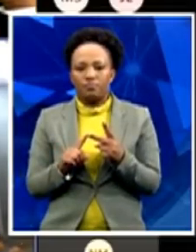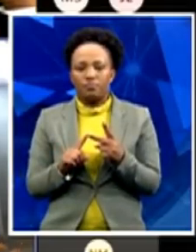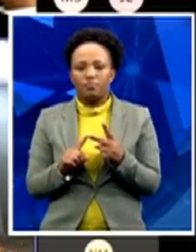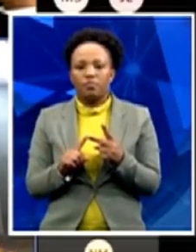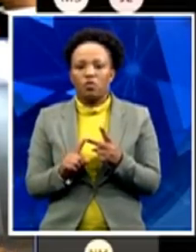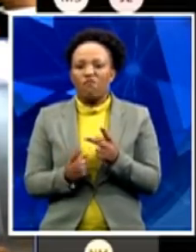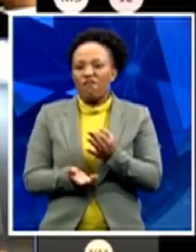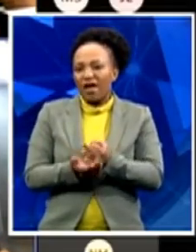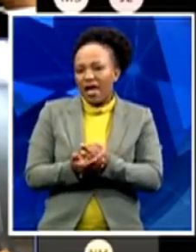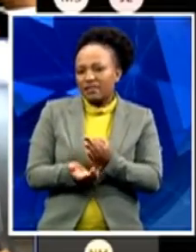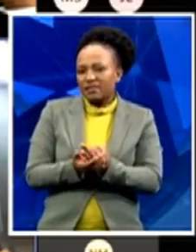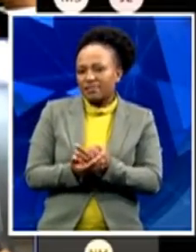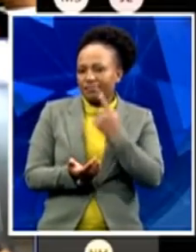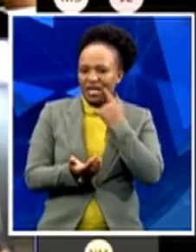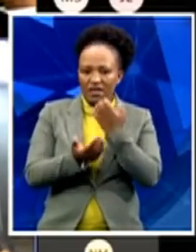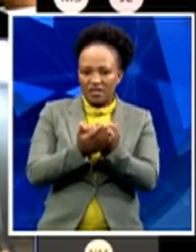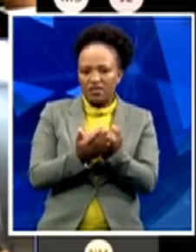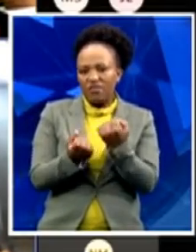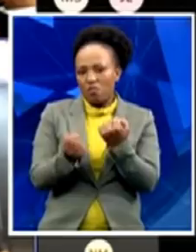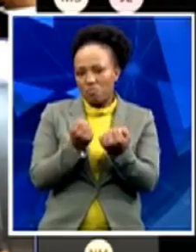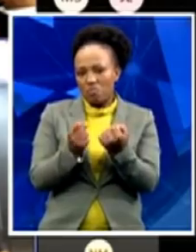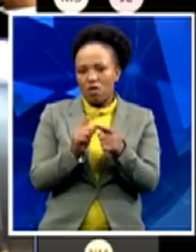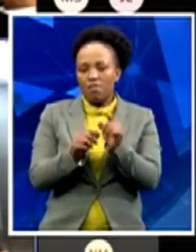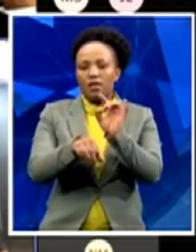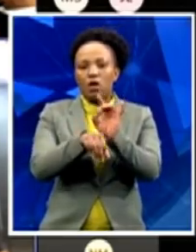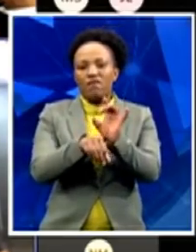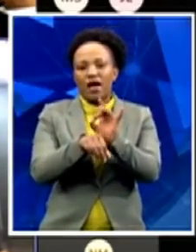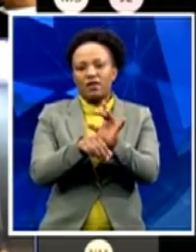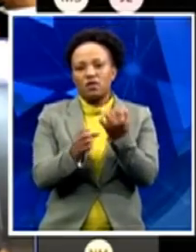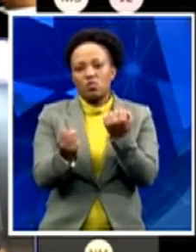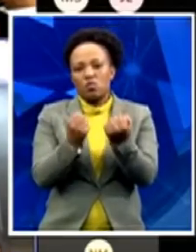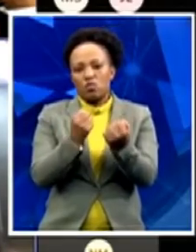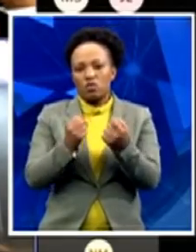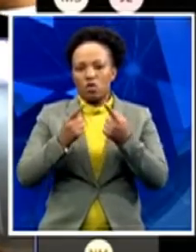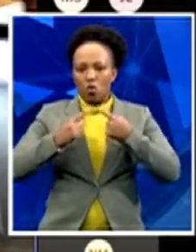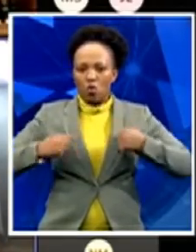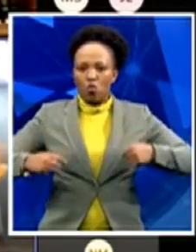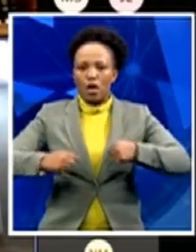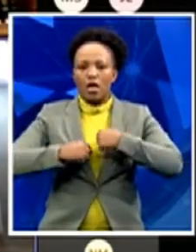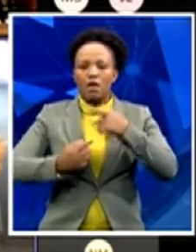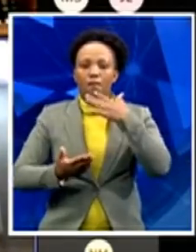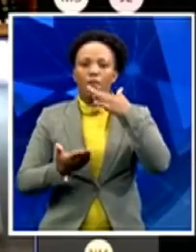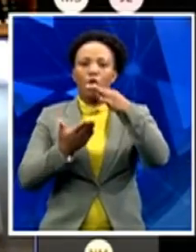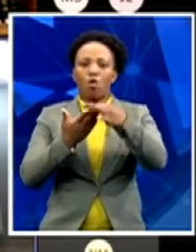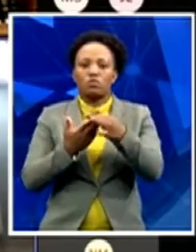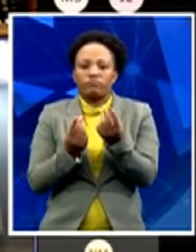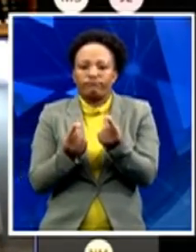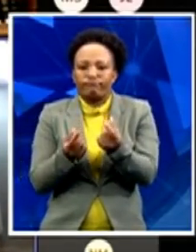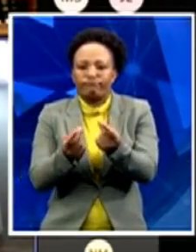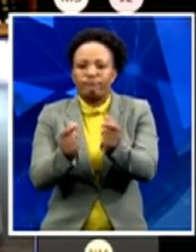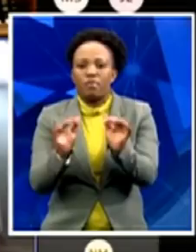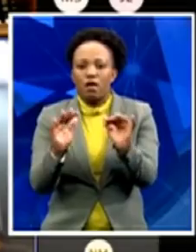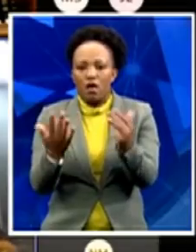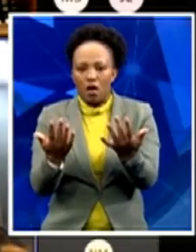will advise the court at that stage how we propose to split that up or even to approach it again in a broad